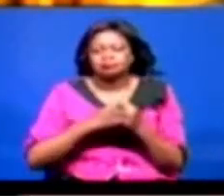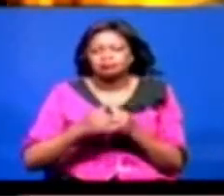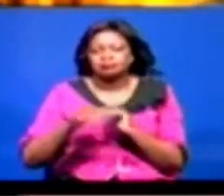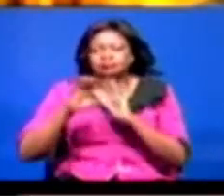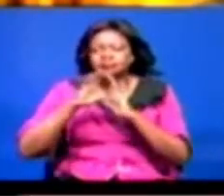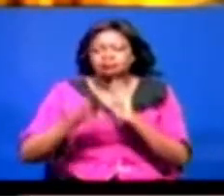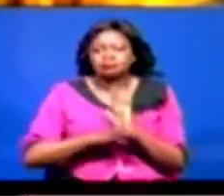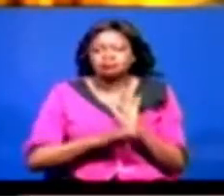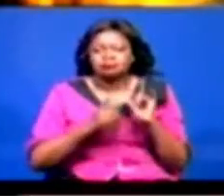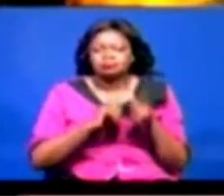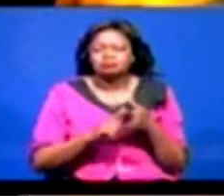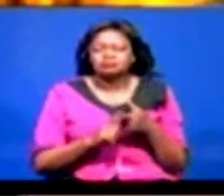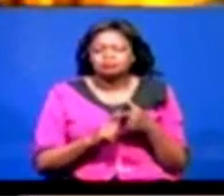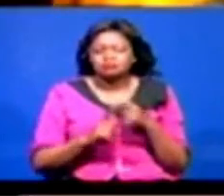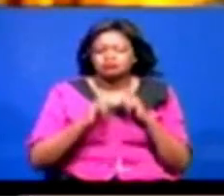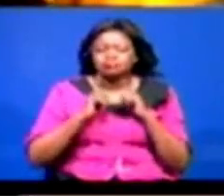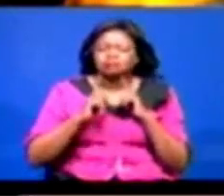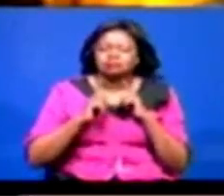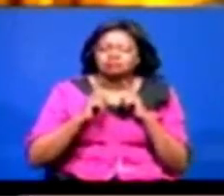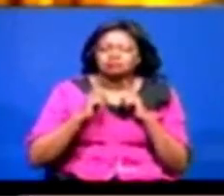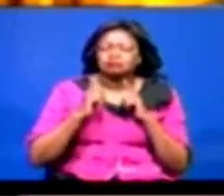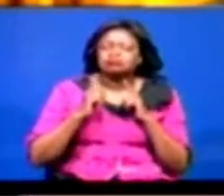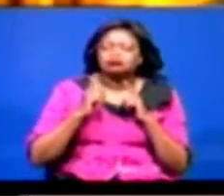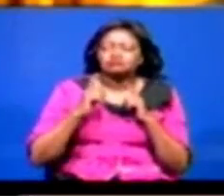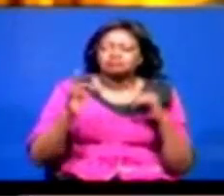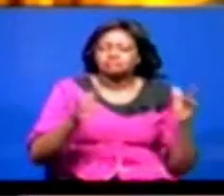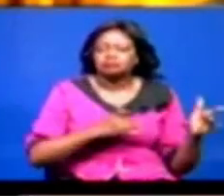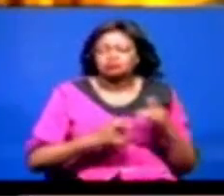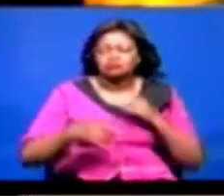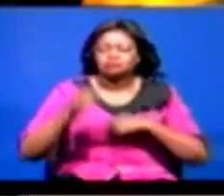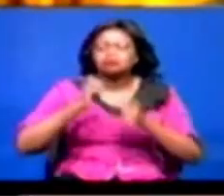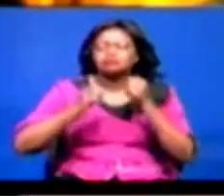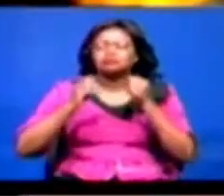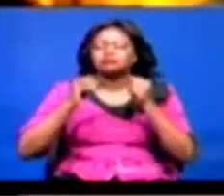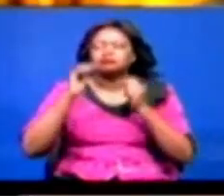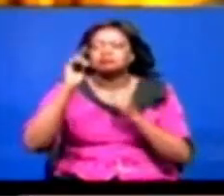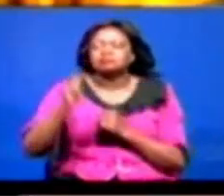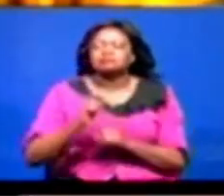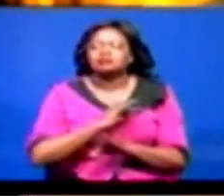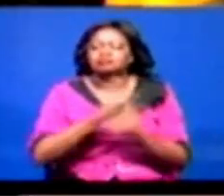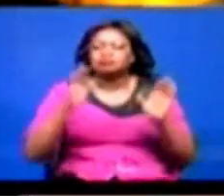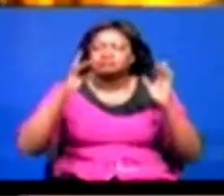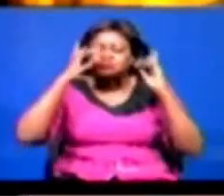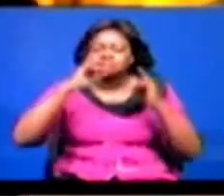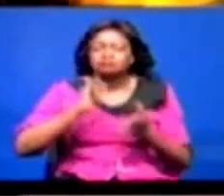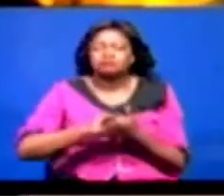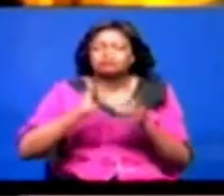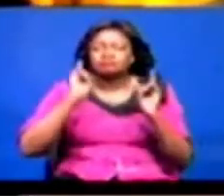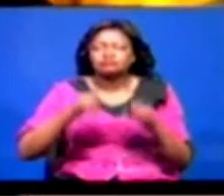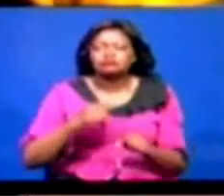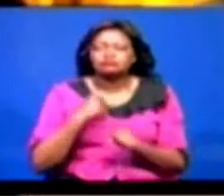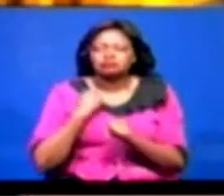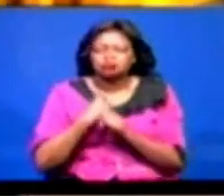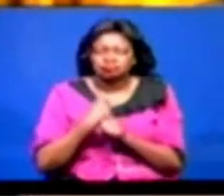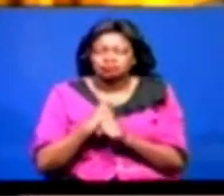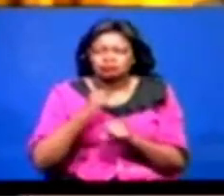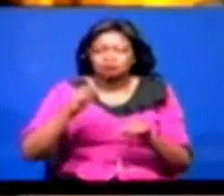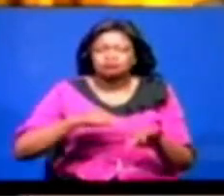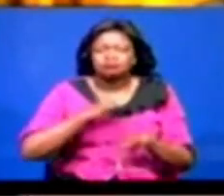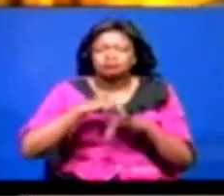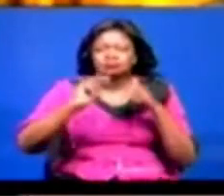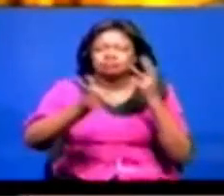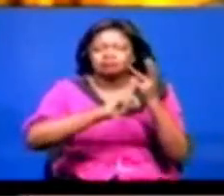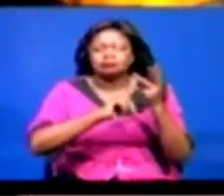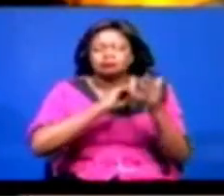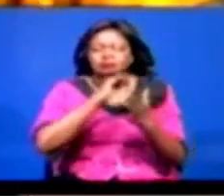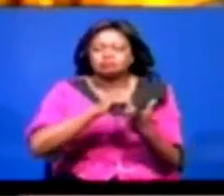look at the Elections Act, there is absolutely no decision that is supposed to be made at the National Tallying Center.